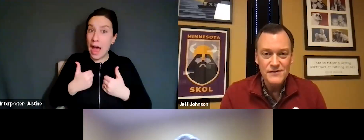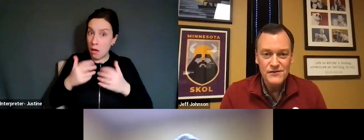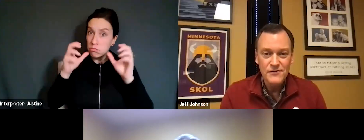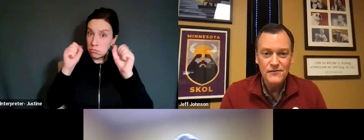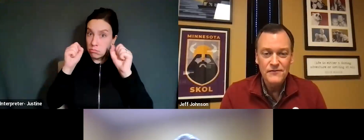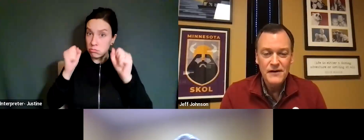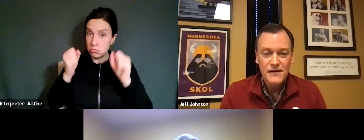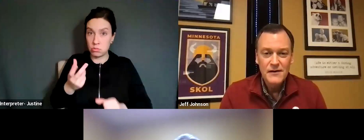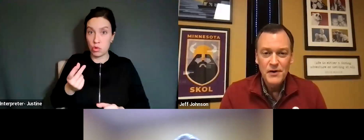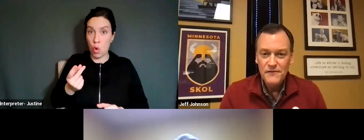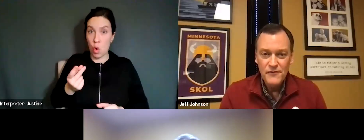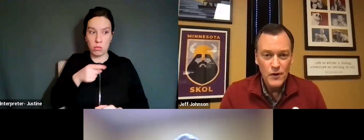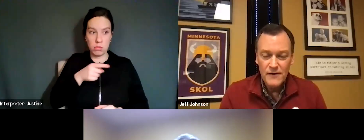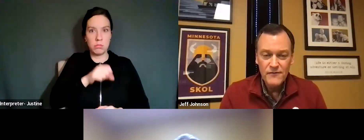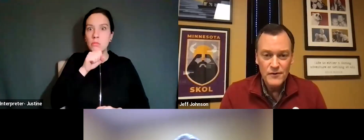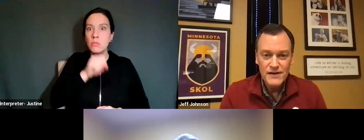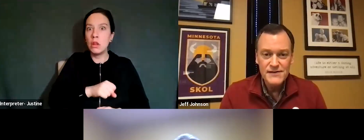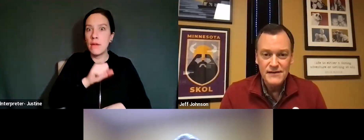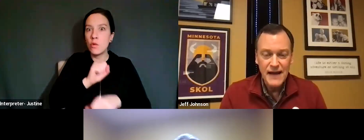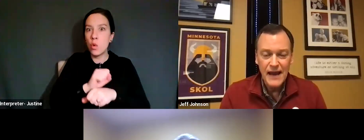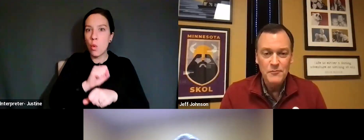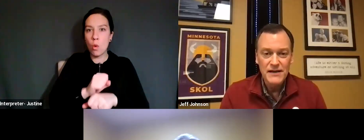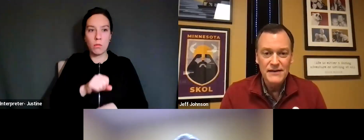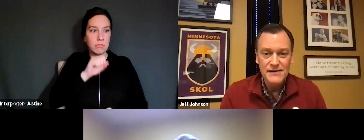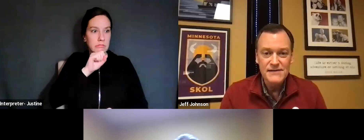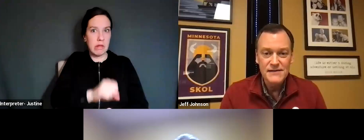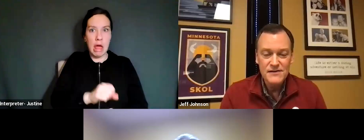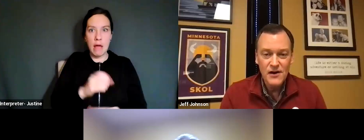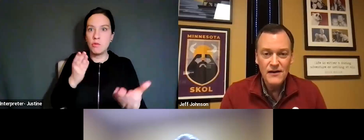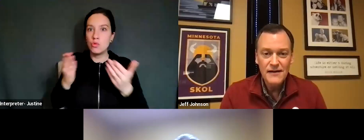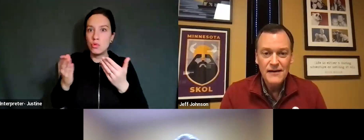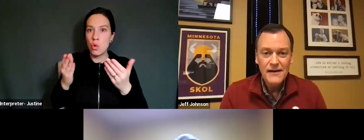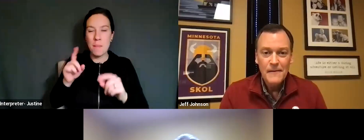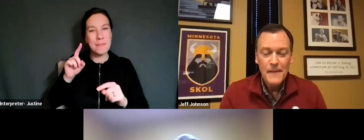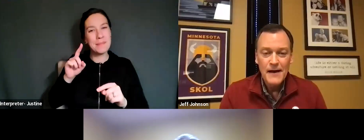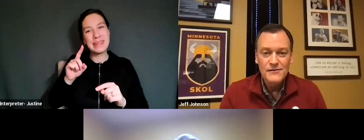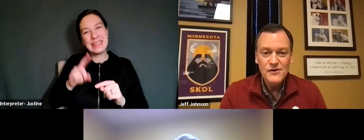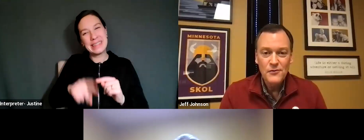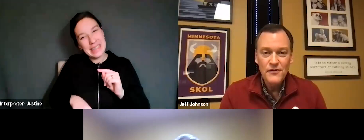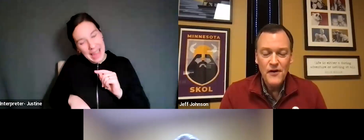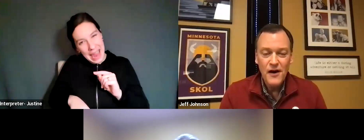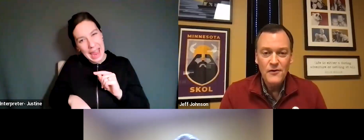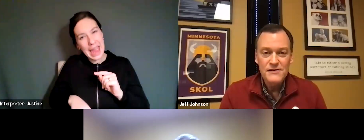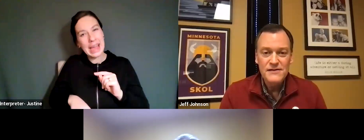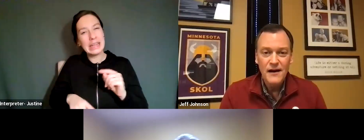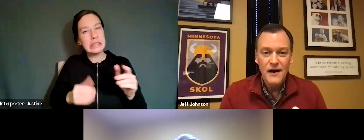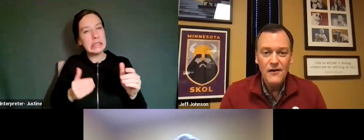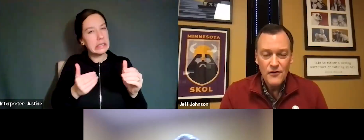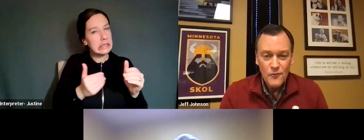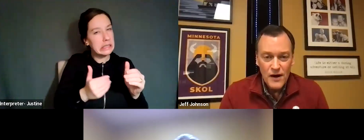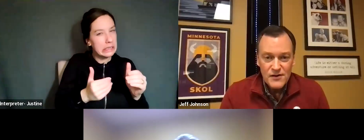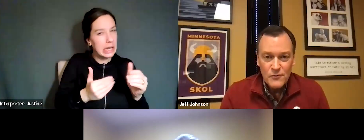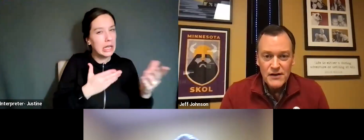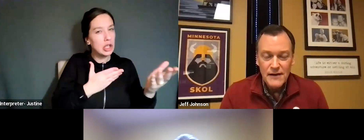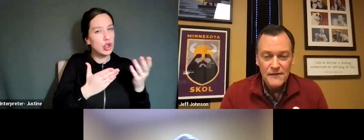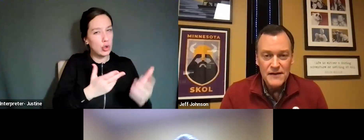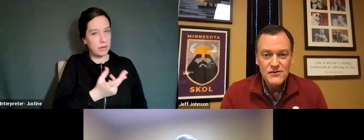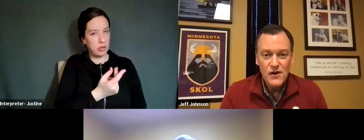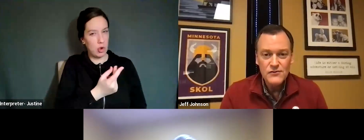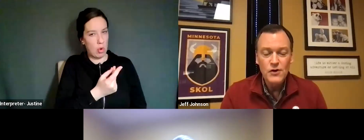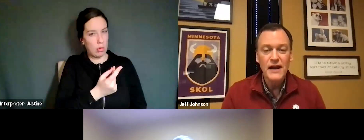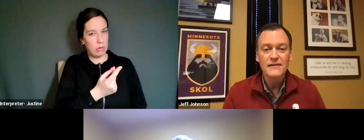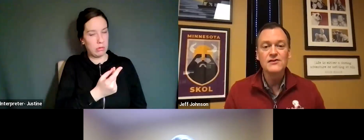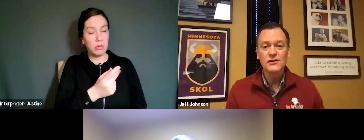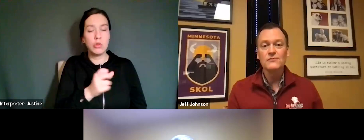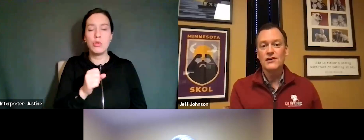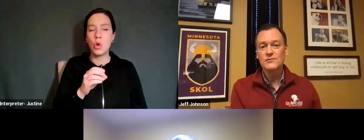love to serve, but for whatever reason can't be an assistance dog. And so the thought was, are there ways that we could let these